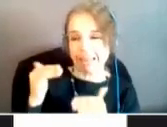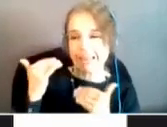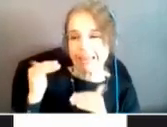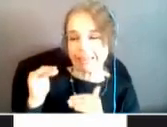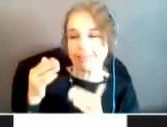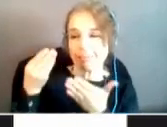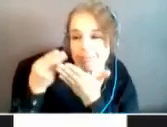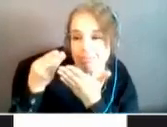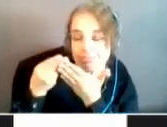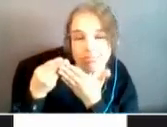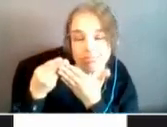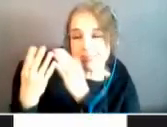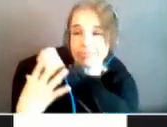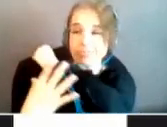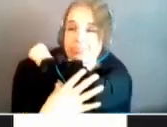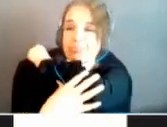income.